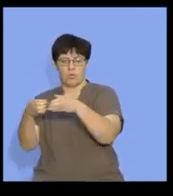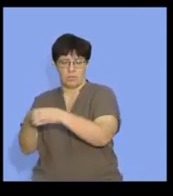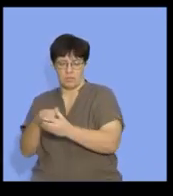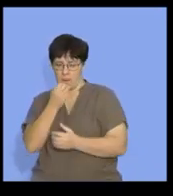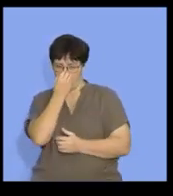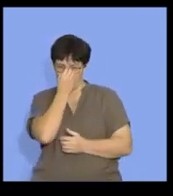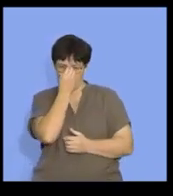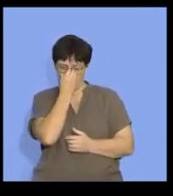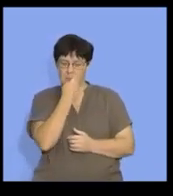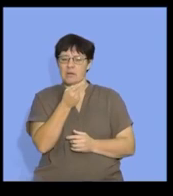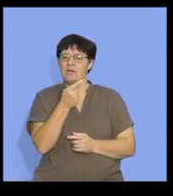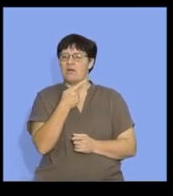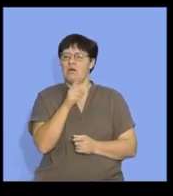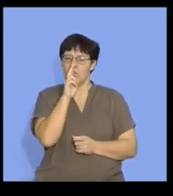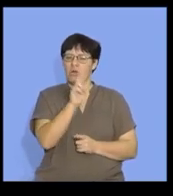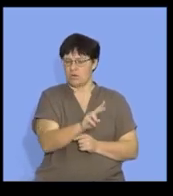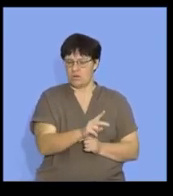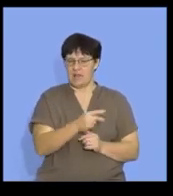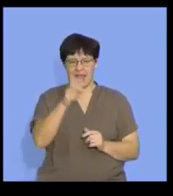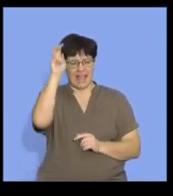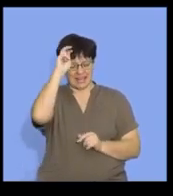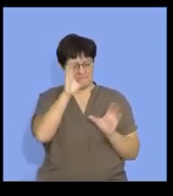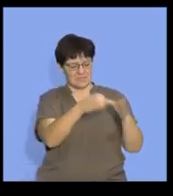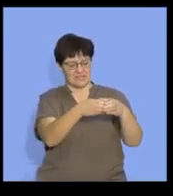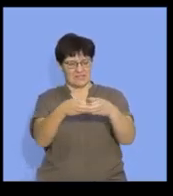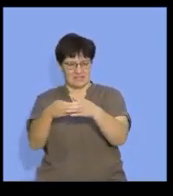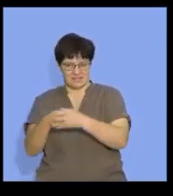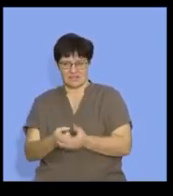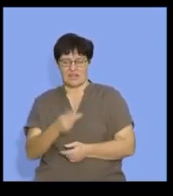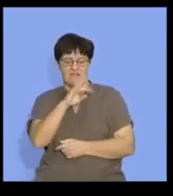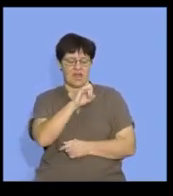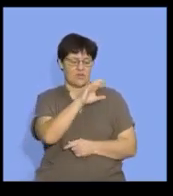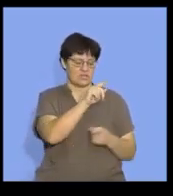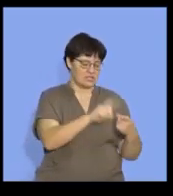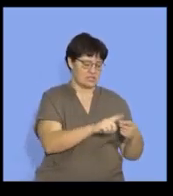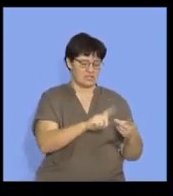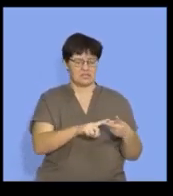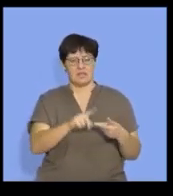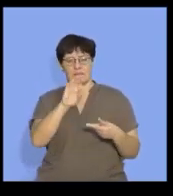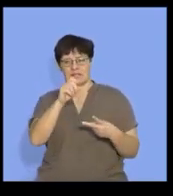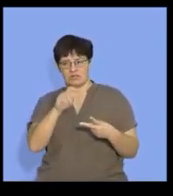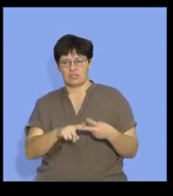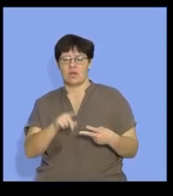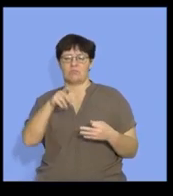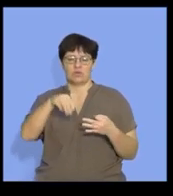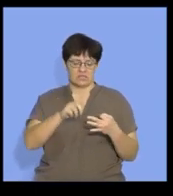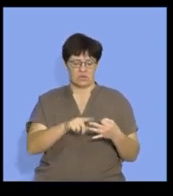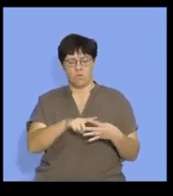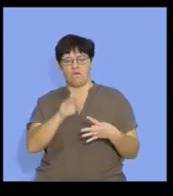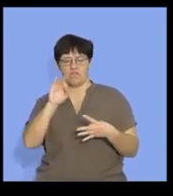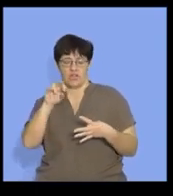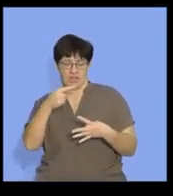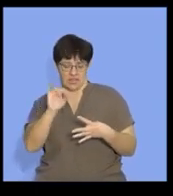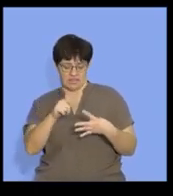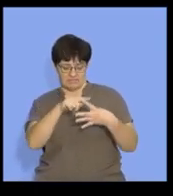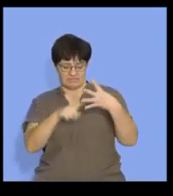That is basically the ones that we looked at, the kingdoms. So it was a virus, bacteria, protist, or fungi.